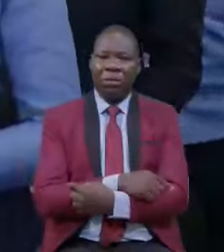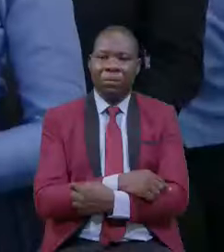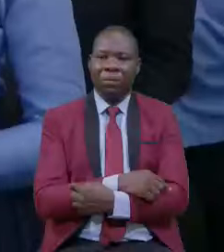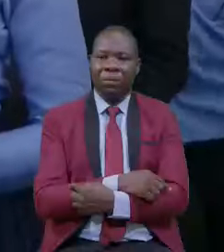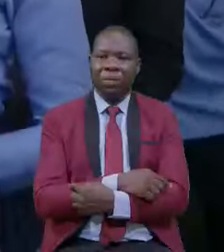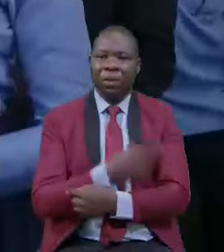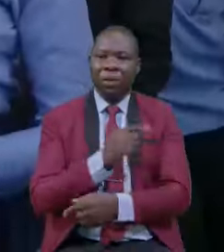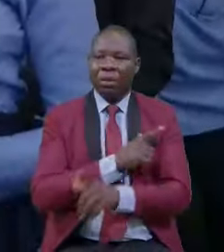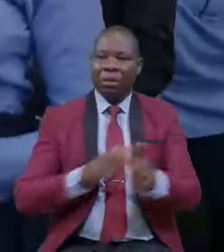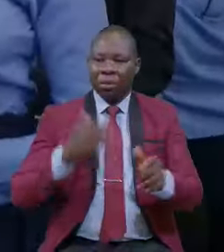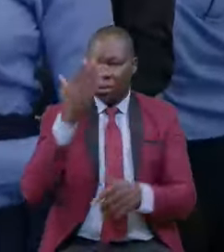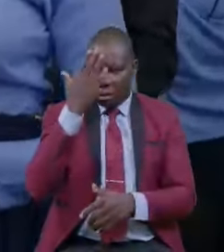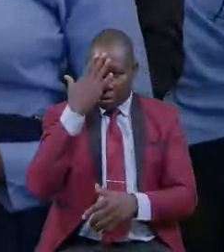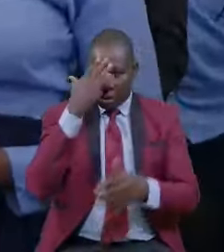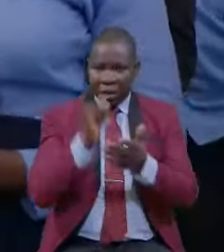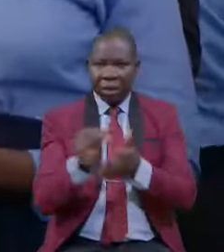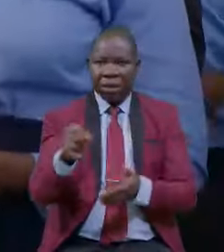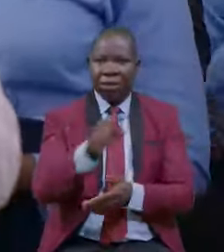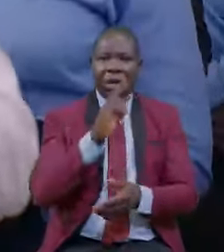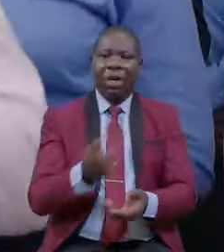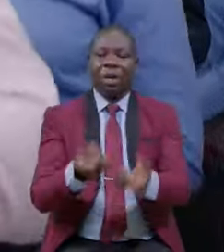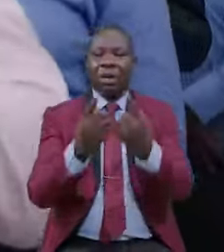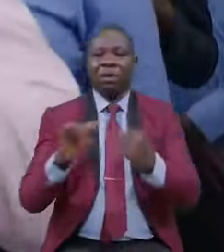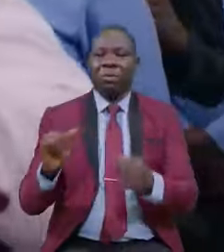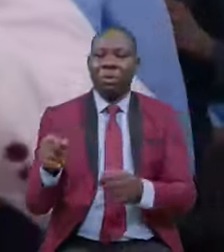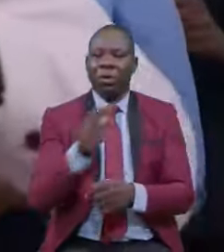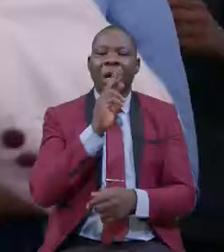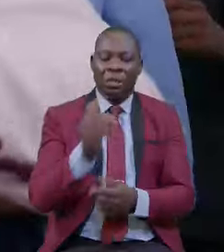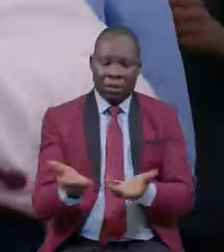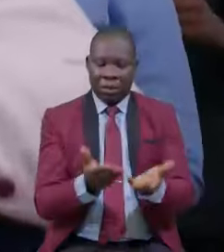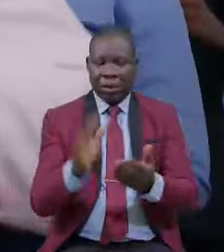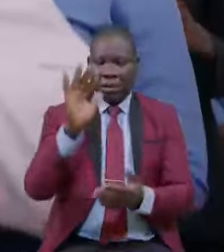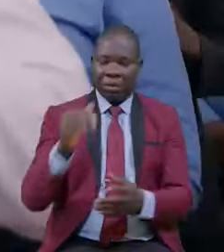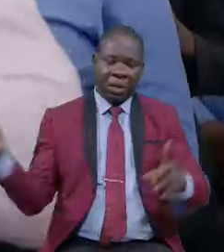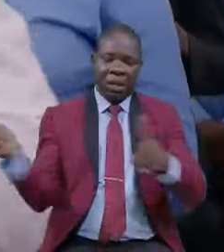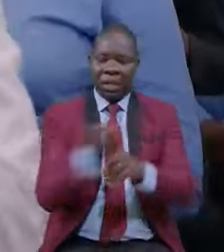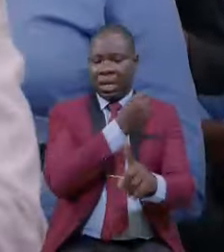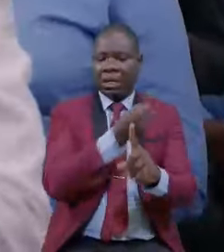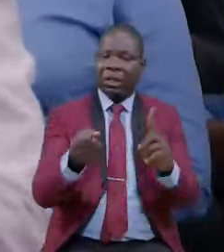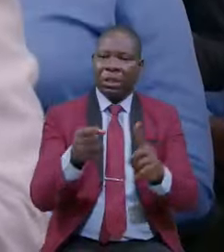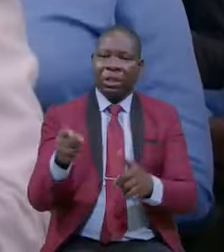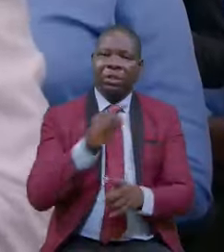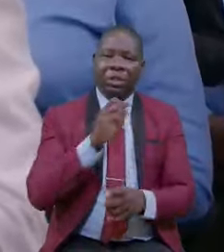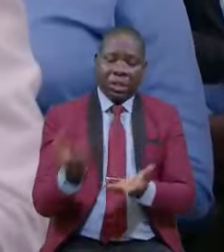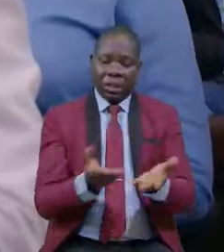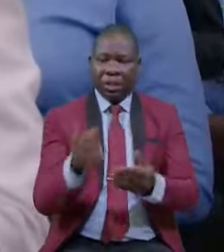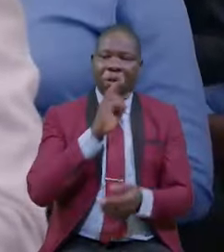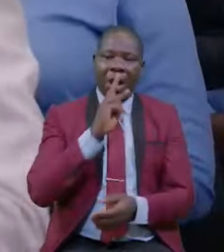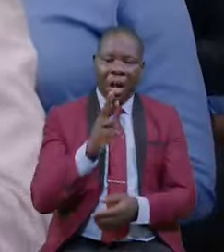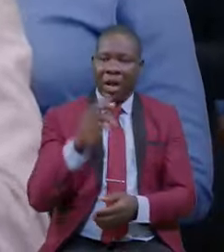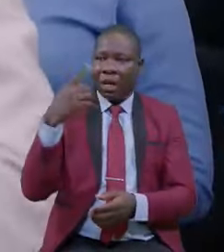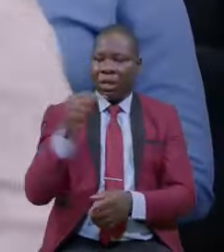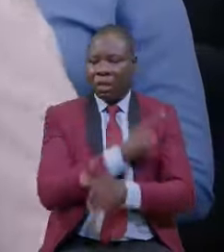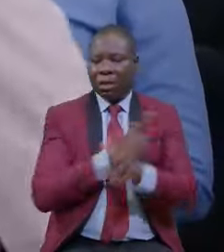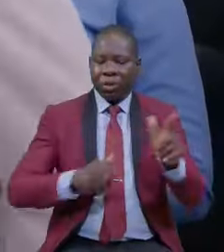coming. You are not an accident. Here you are, and the Lord knows you are here. And the